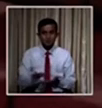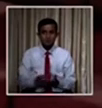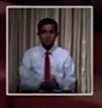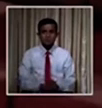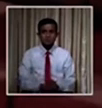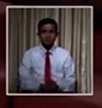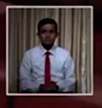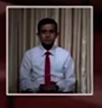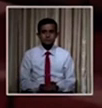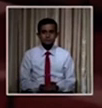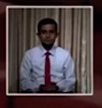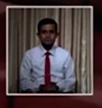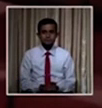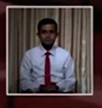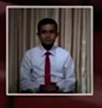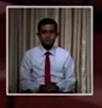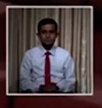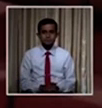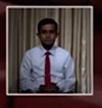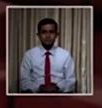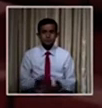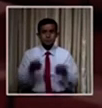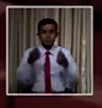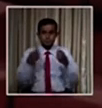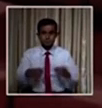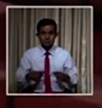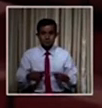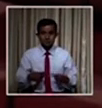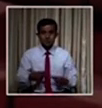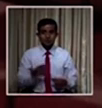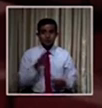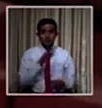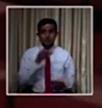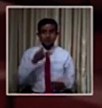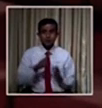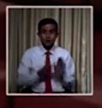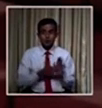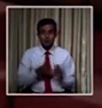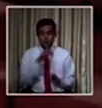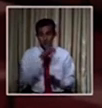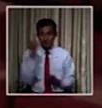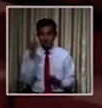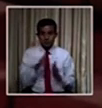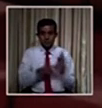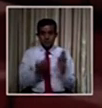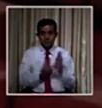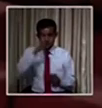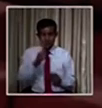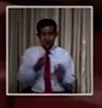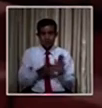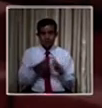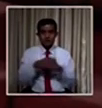insufficient. In fact, in November 1987, President Jayawardena visited New Delhi and gave in writing